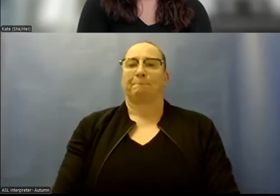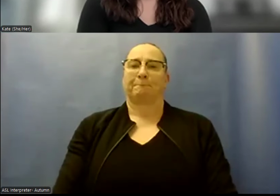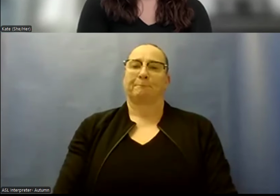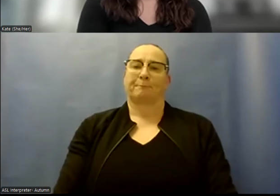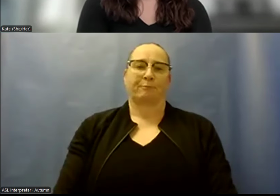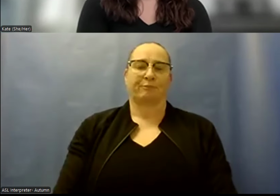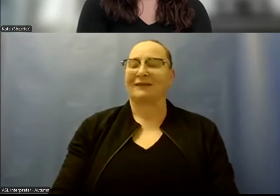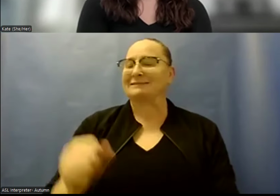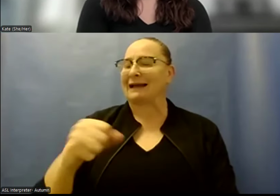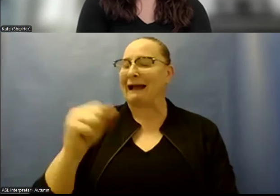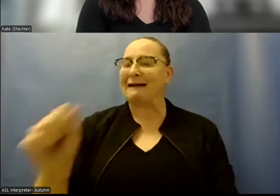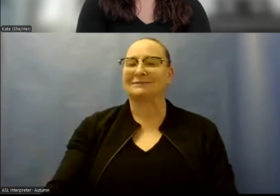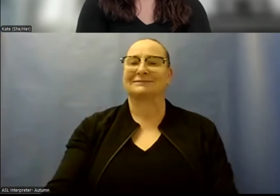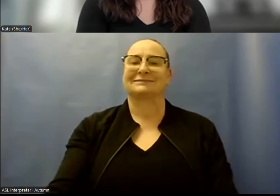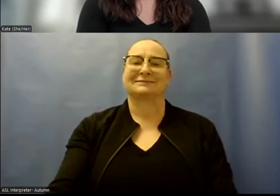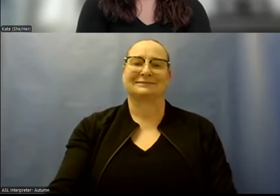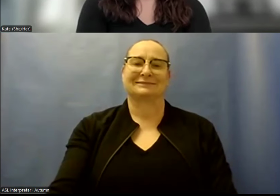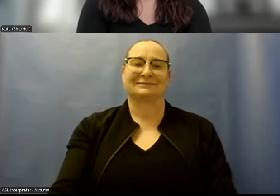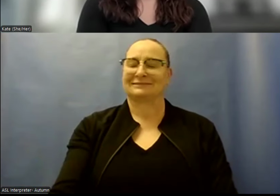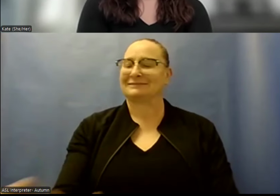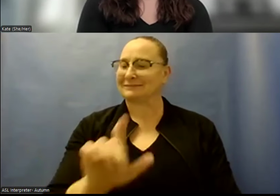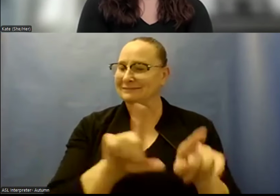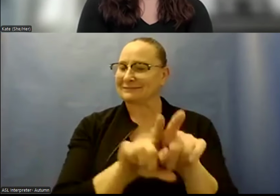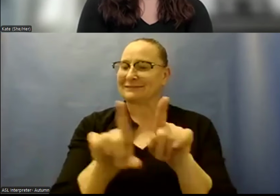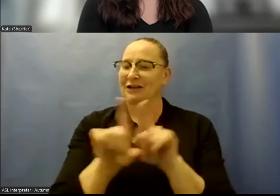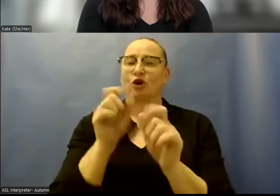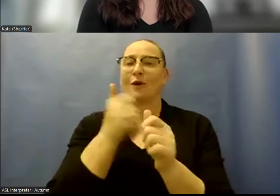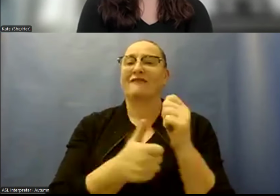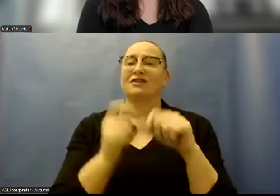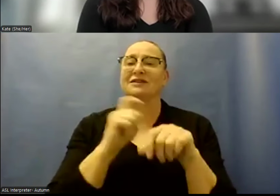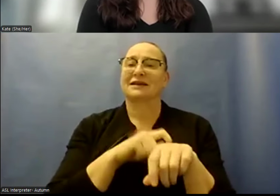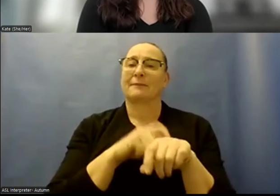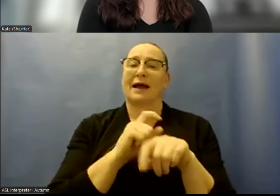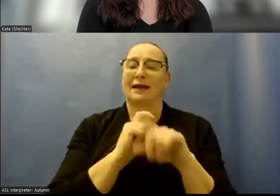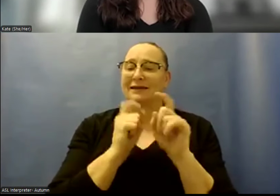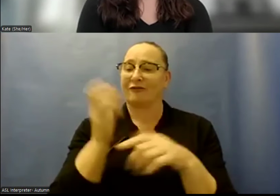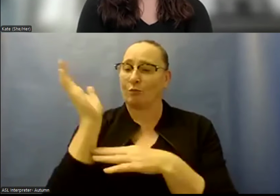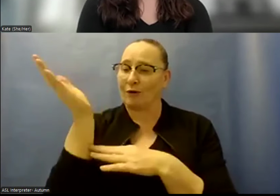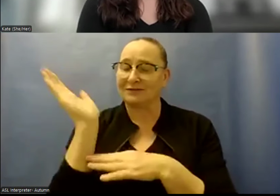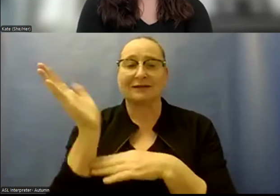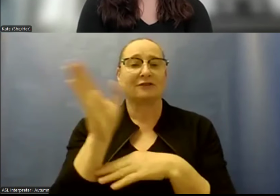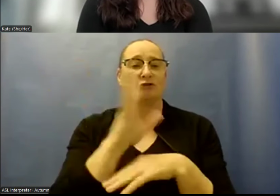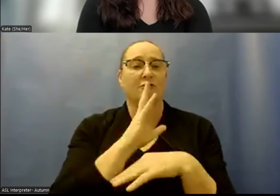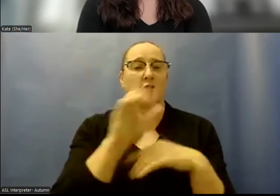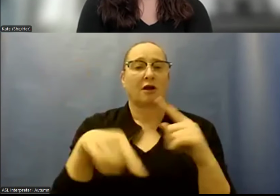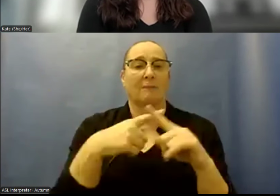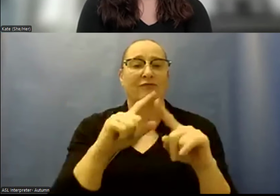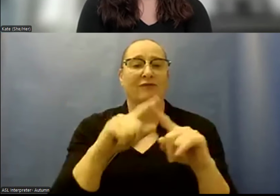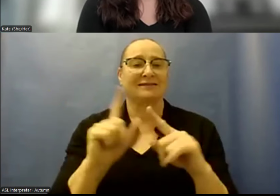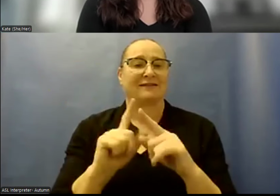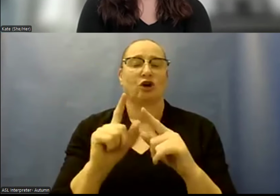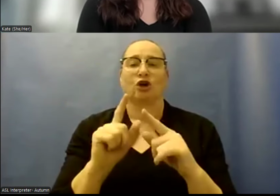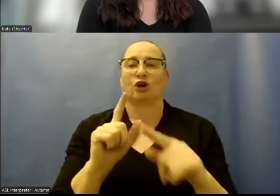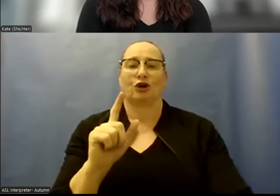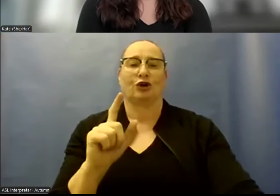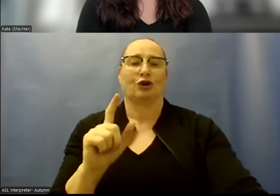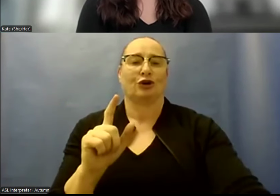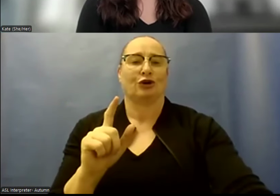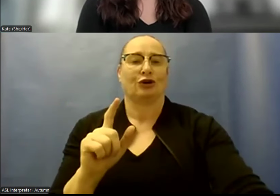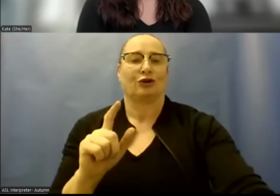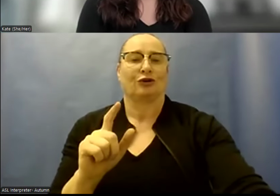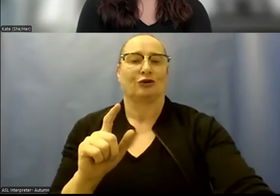Yes, period. I also, every time I give a presentation and I talk about love and respect, I talk about the different quizzes that they are able to